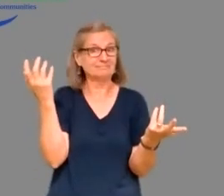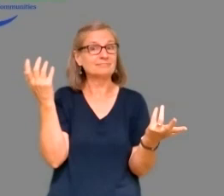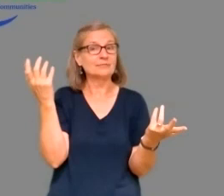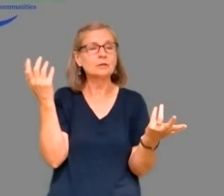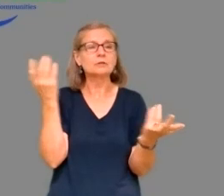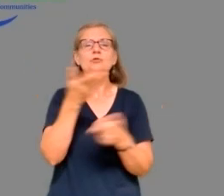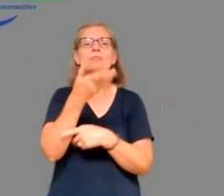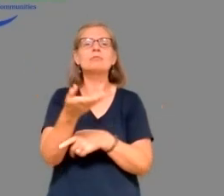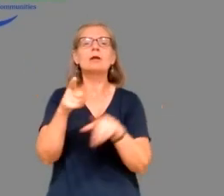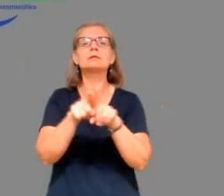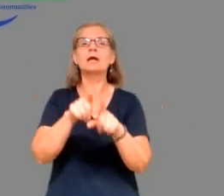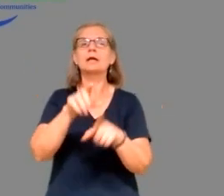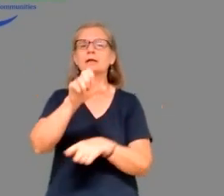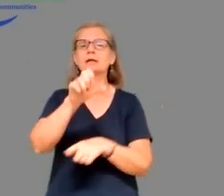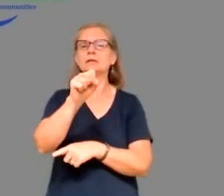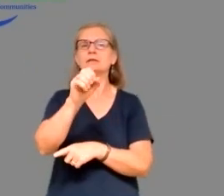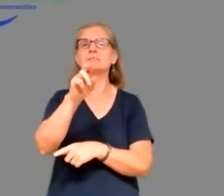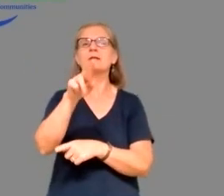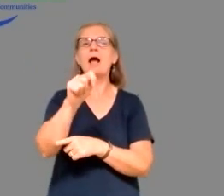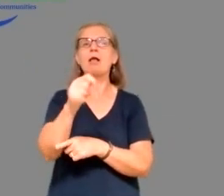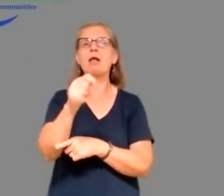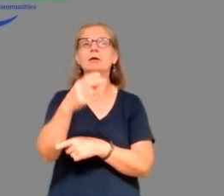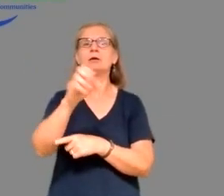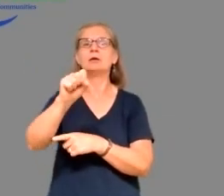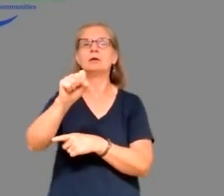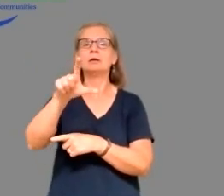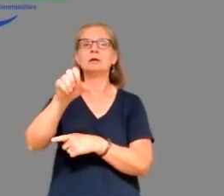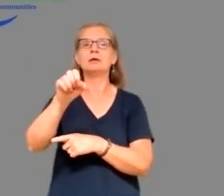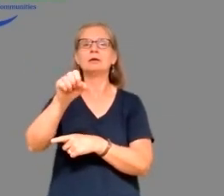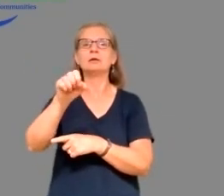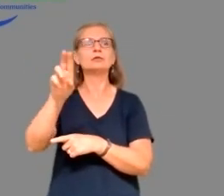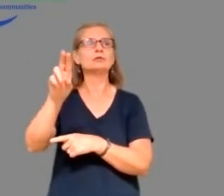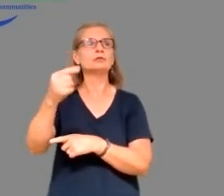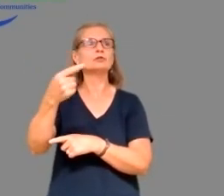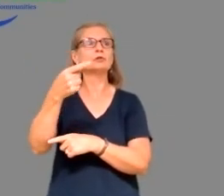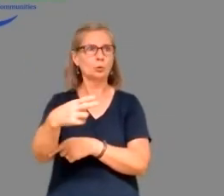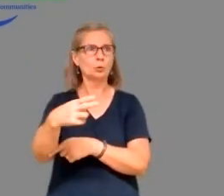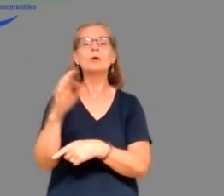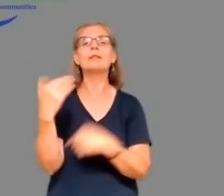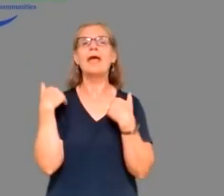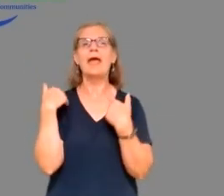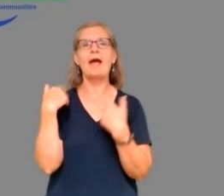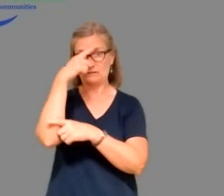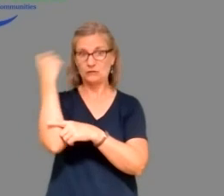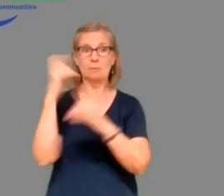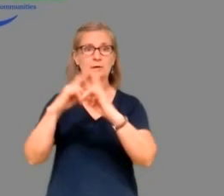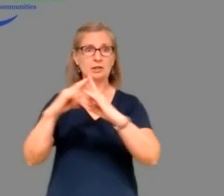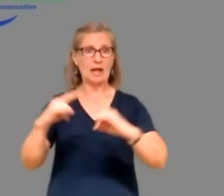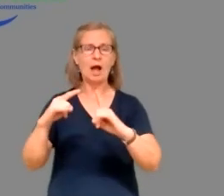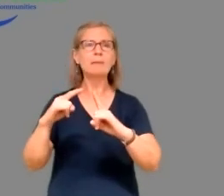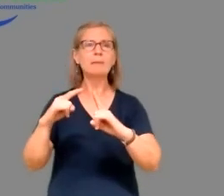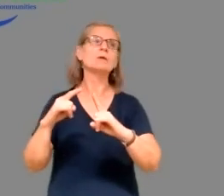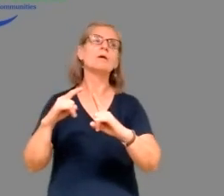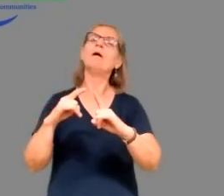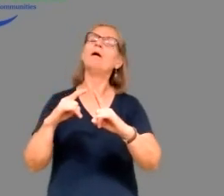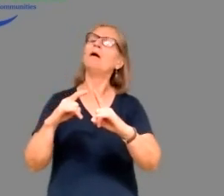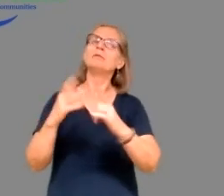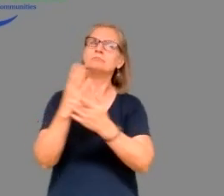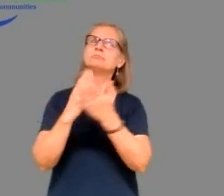Slough Reserve and having their summer camps, which have been a staple in some kids' lives, like they love to do that kind of